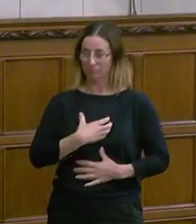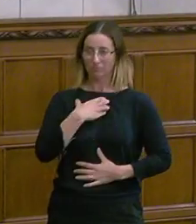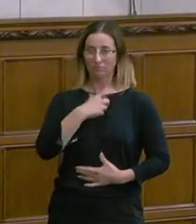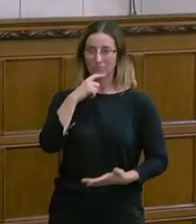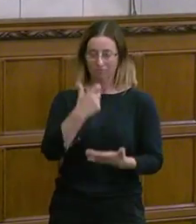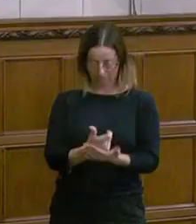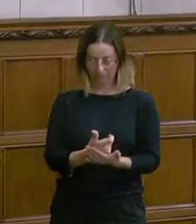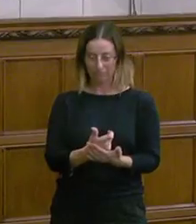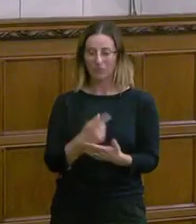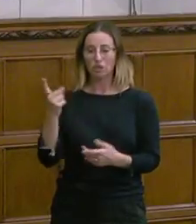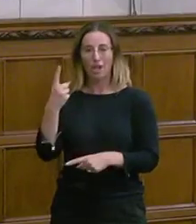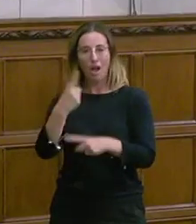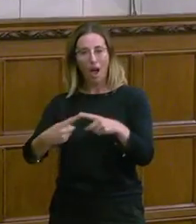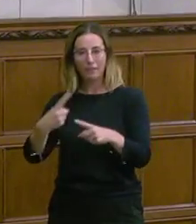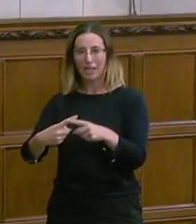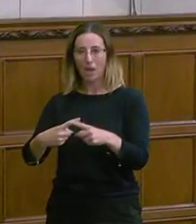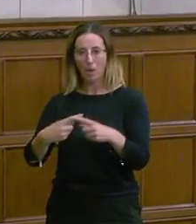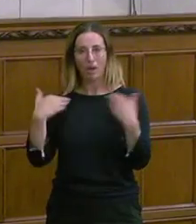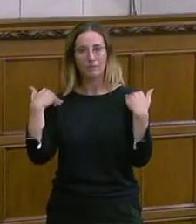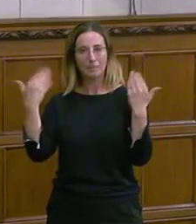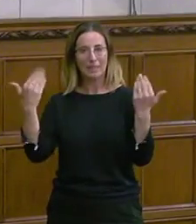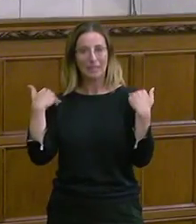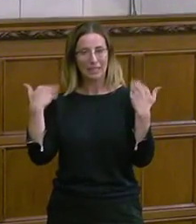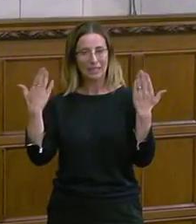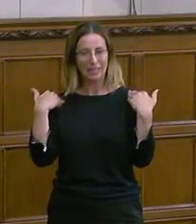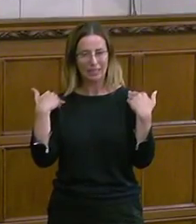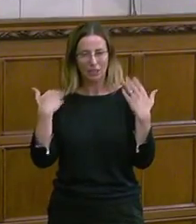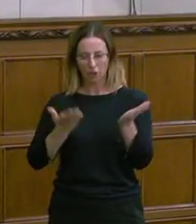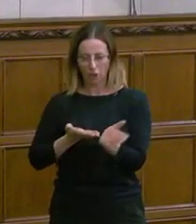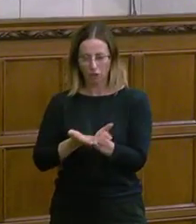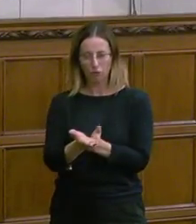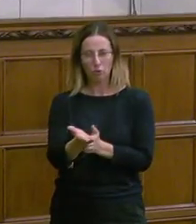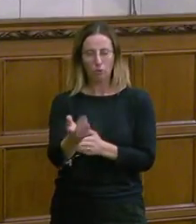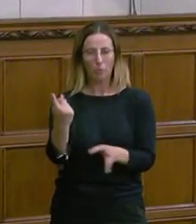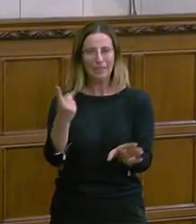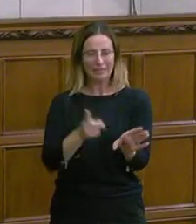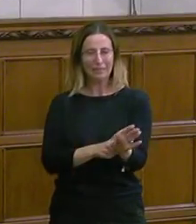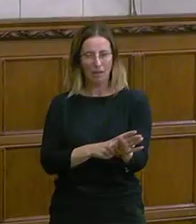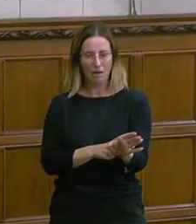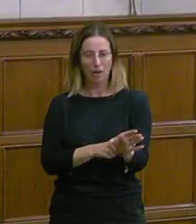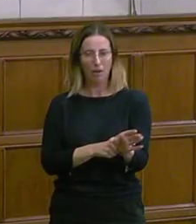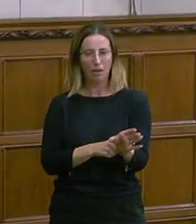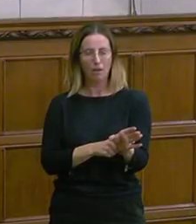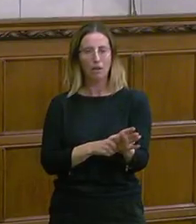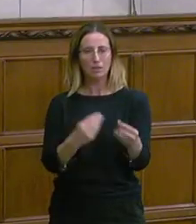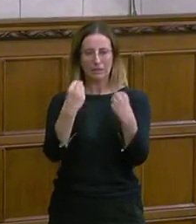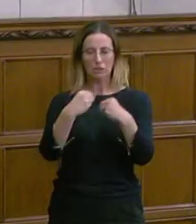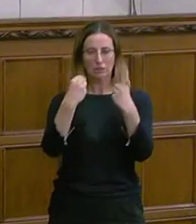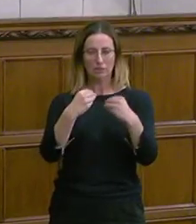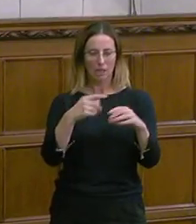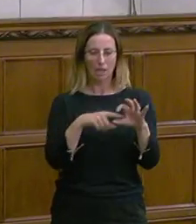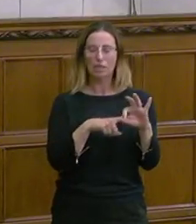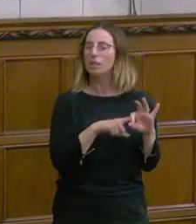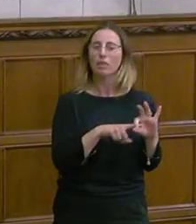she had half an hour of PE in a whole year, teaching her how to take PE lessons, and absolutely